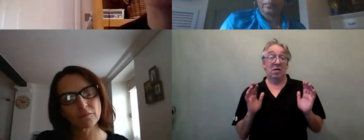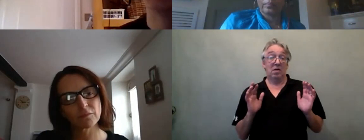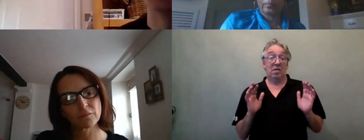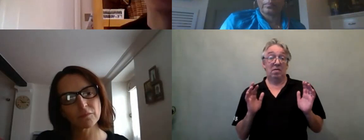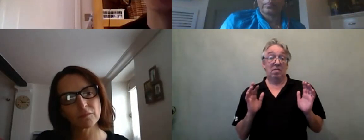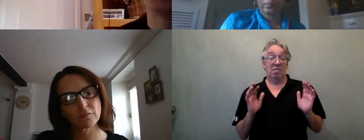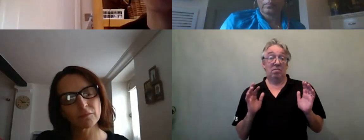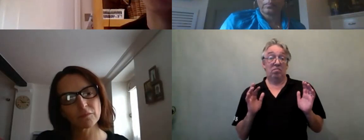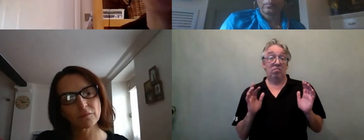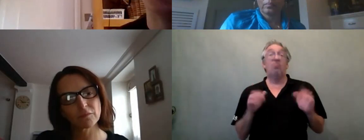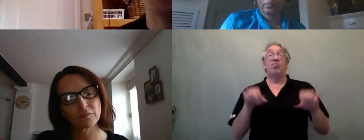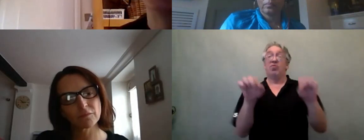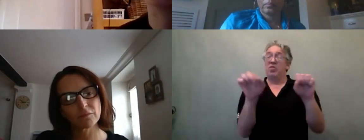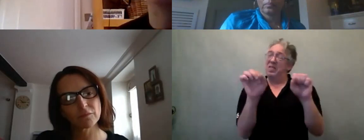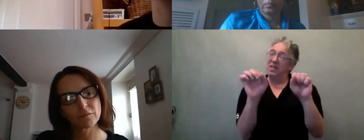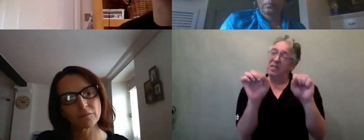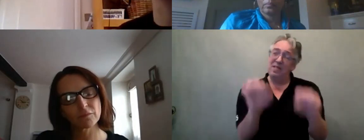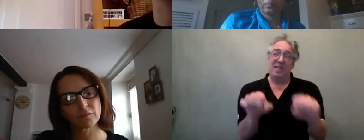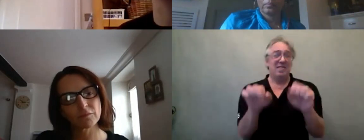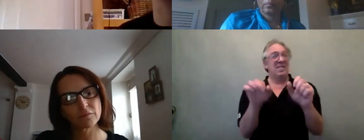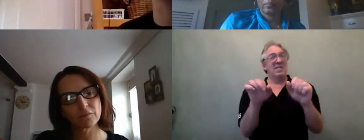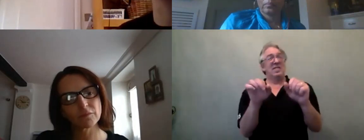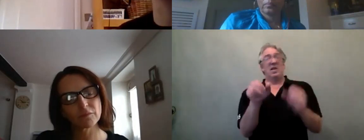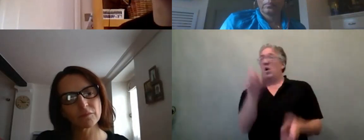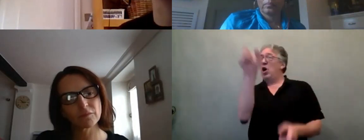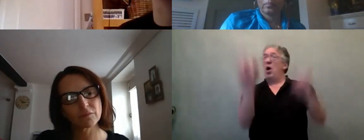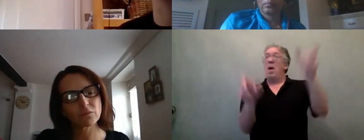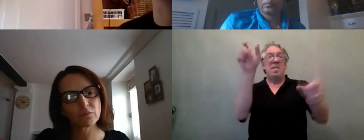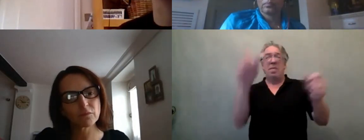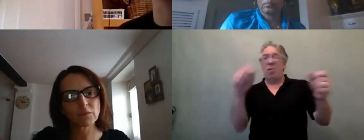together and asking for the same stuff.